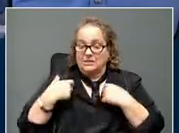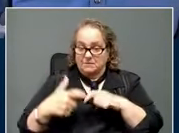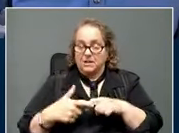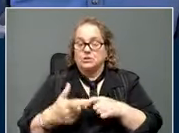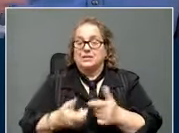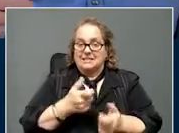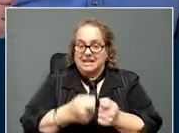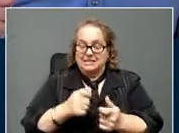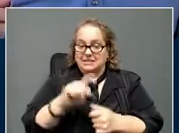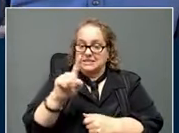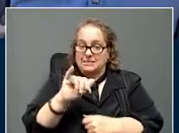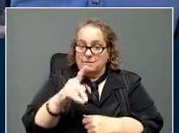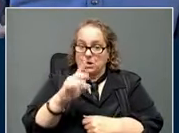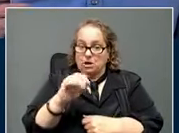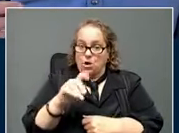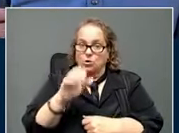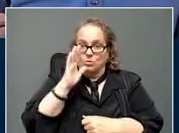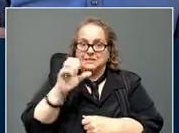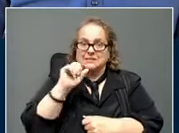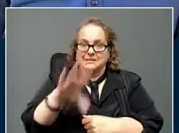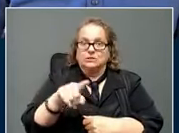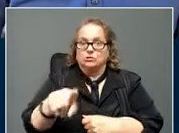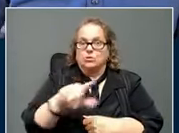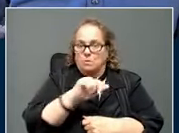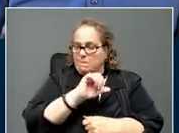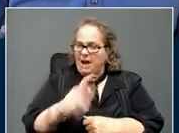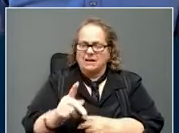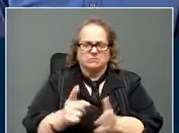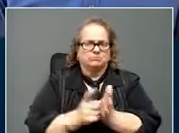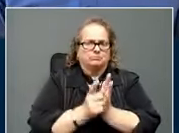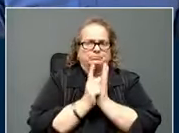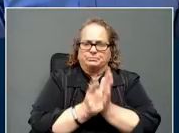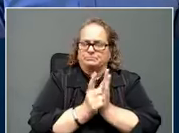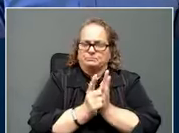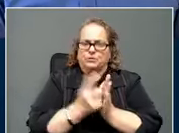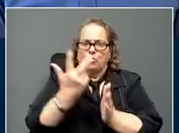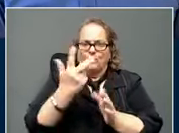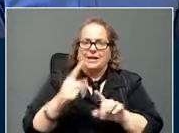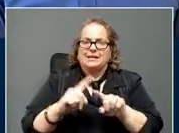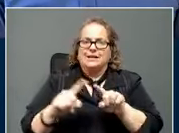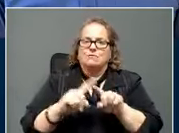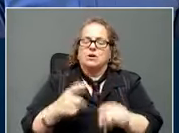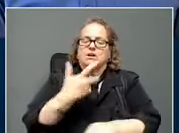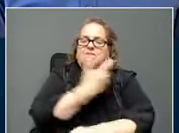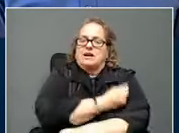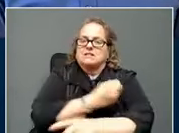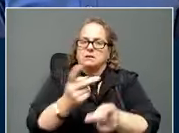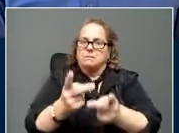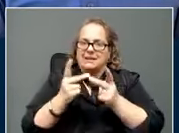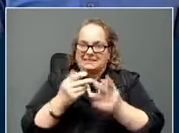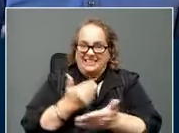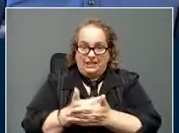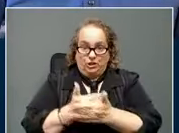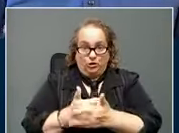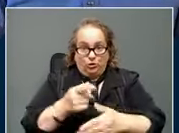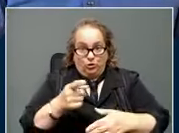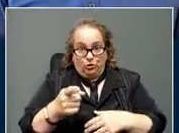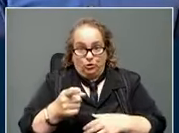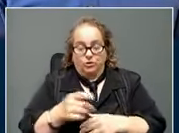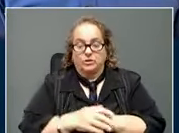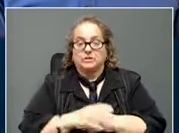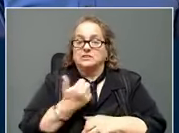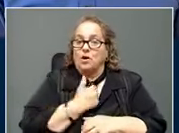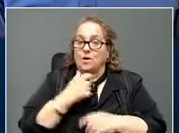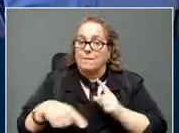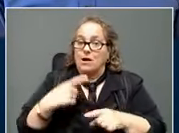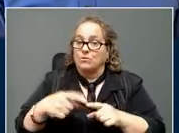code, it'll send you right back, really within seconds, three different vaccine sites near you. So sorry about the video. If we